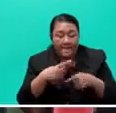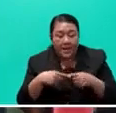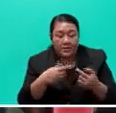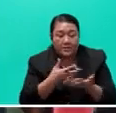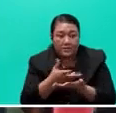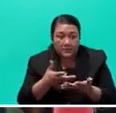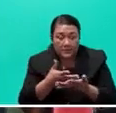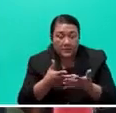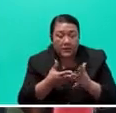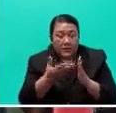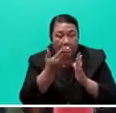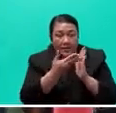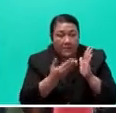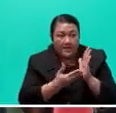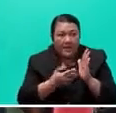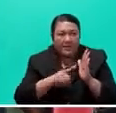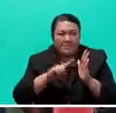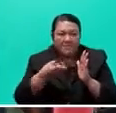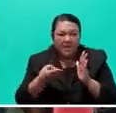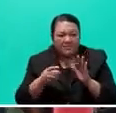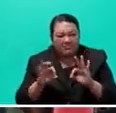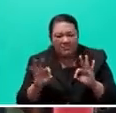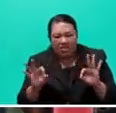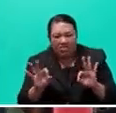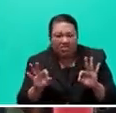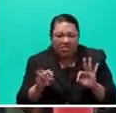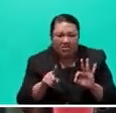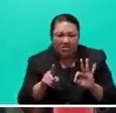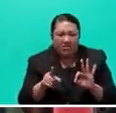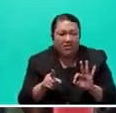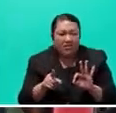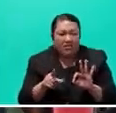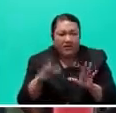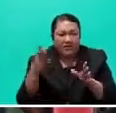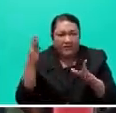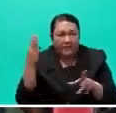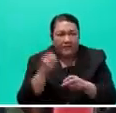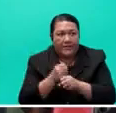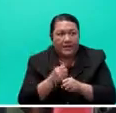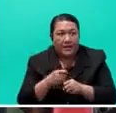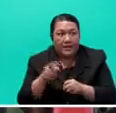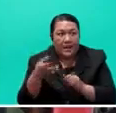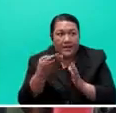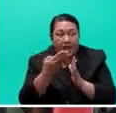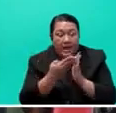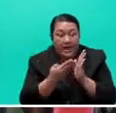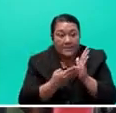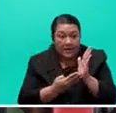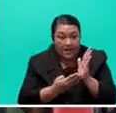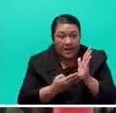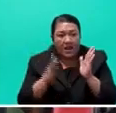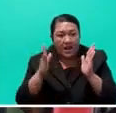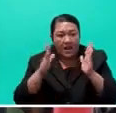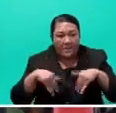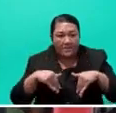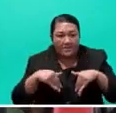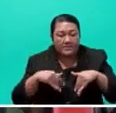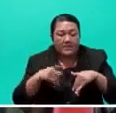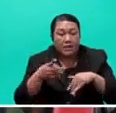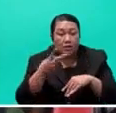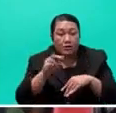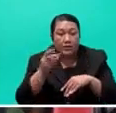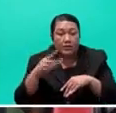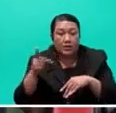enactment of any such law. Mr. Speaker, sir, that bill lapsed. In